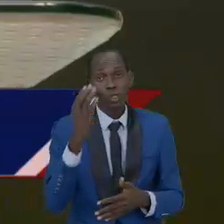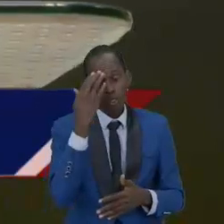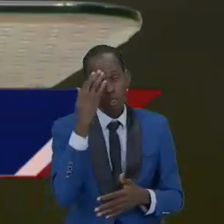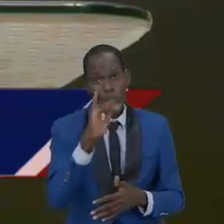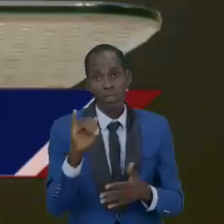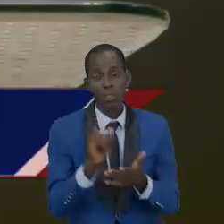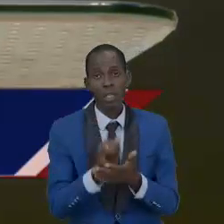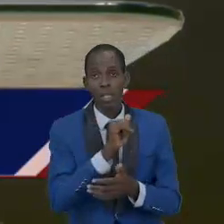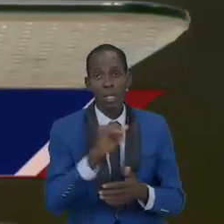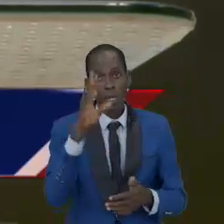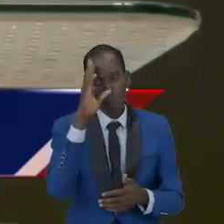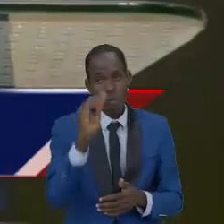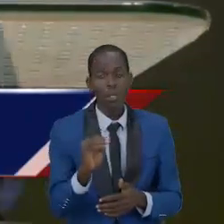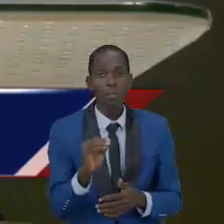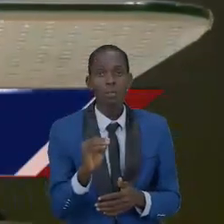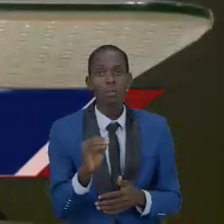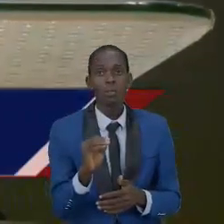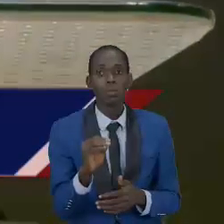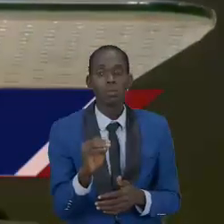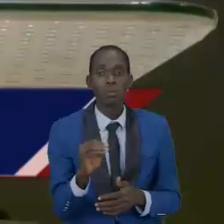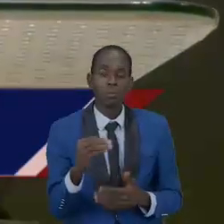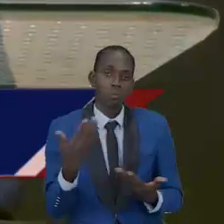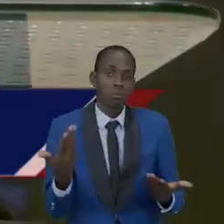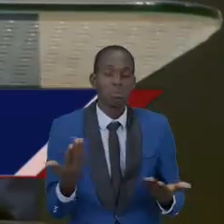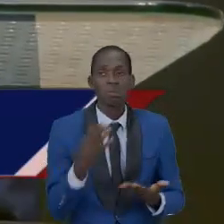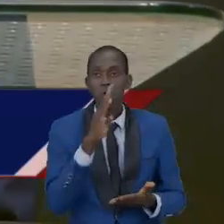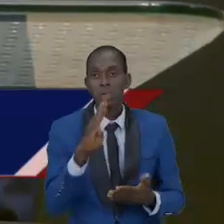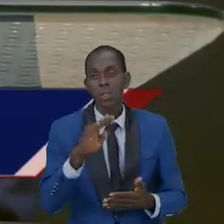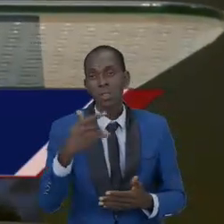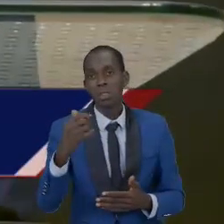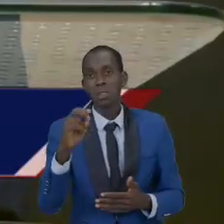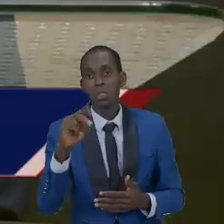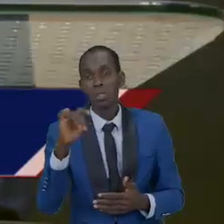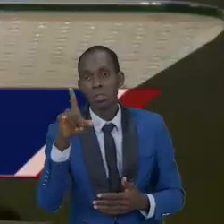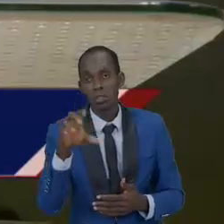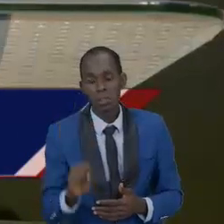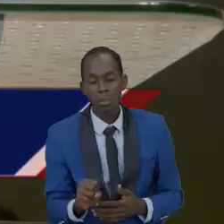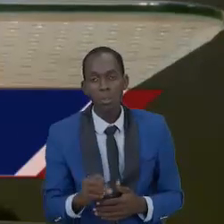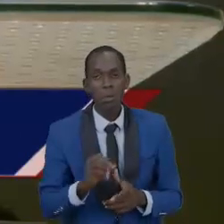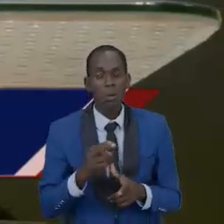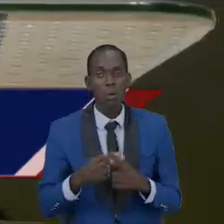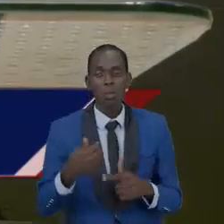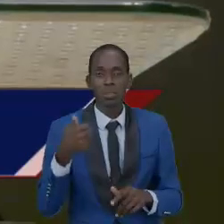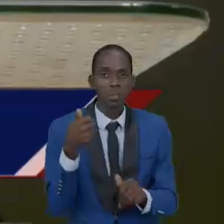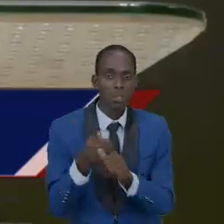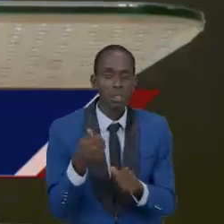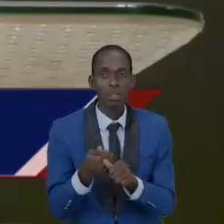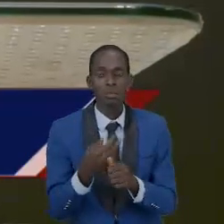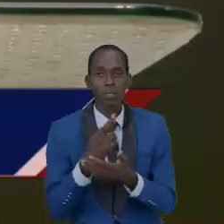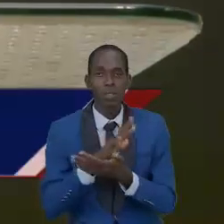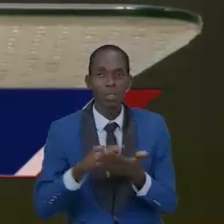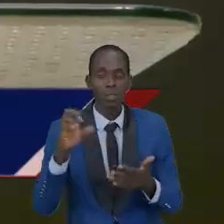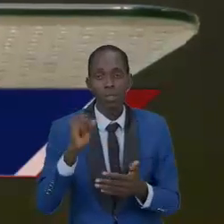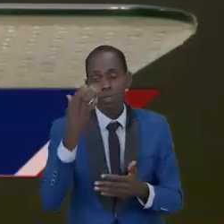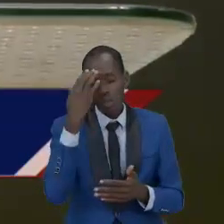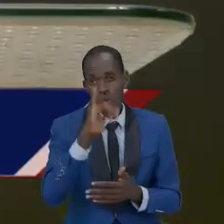man, Jew or Gentile, a man self-righteous or self-condemned, knowing that a man is